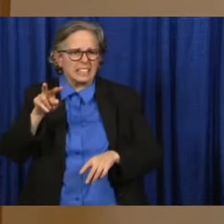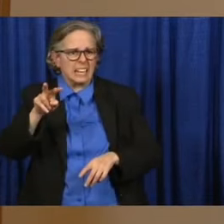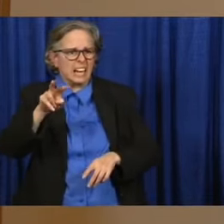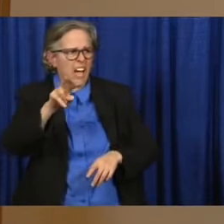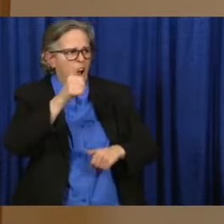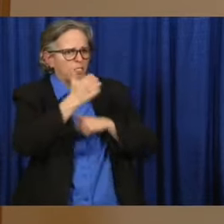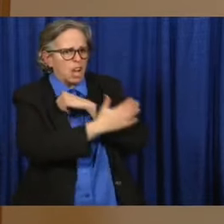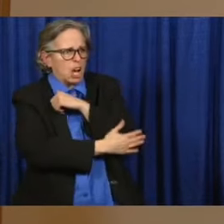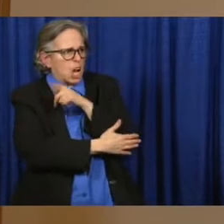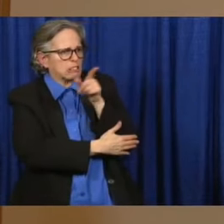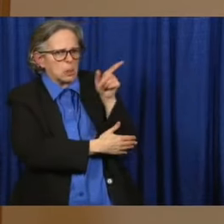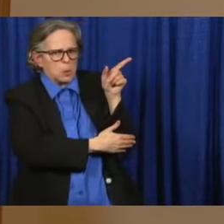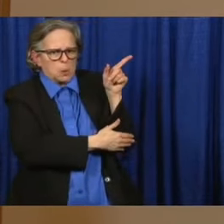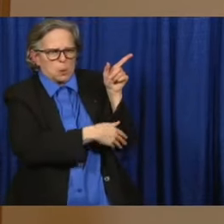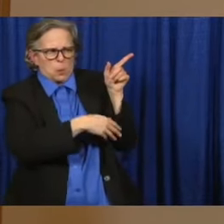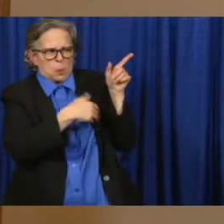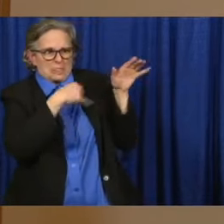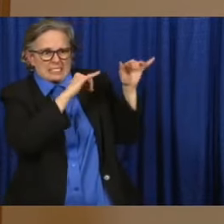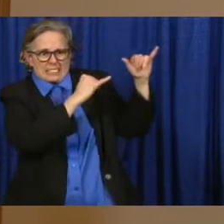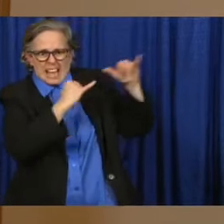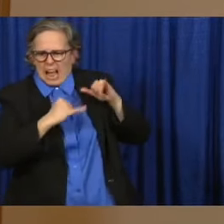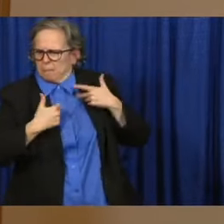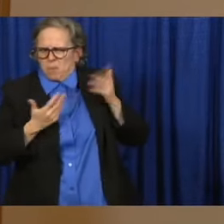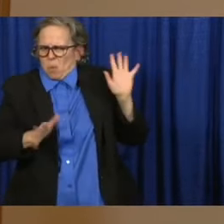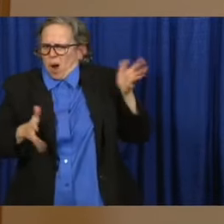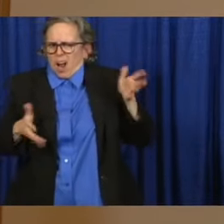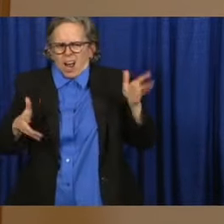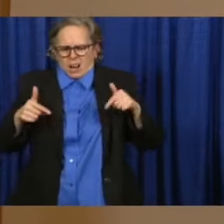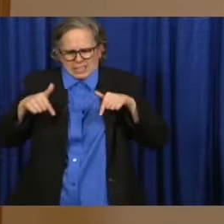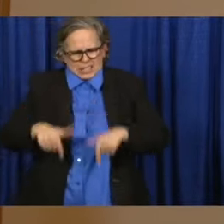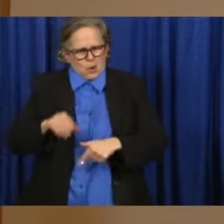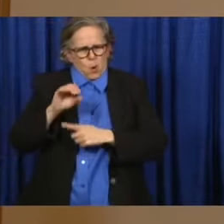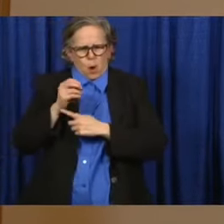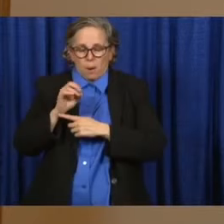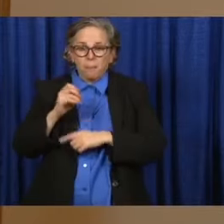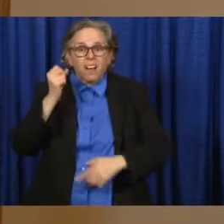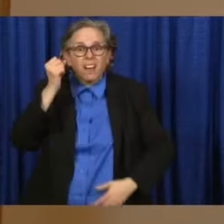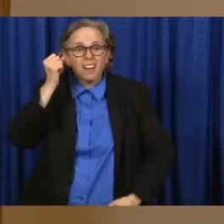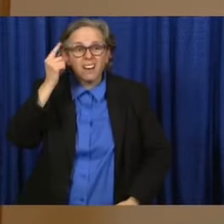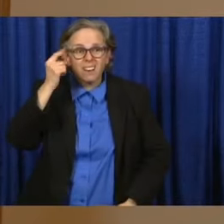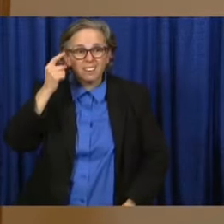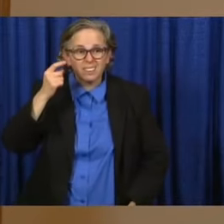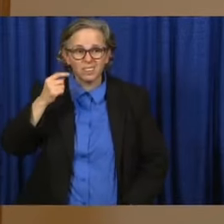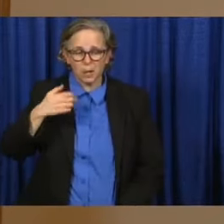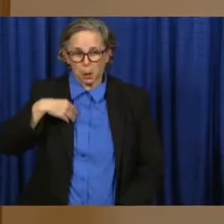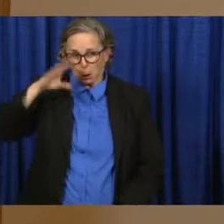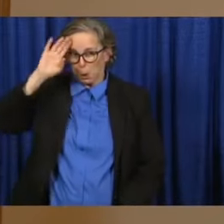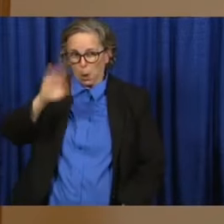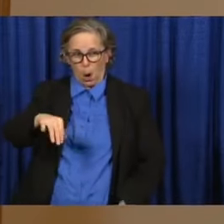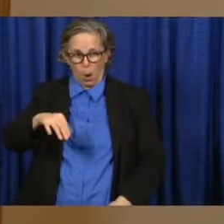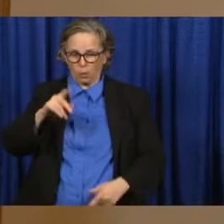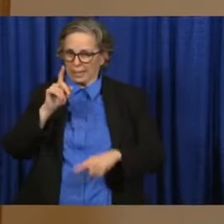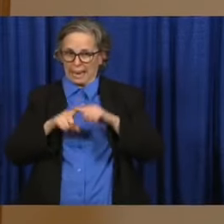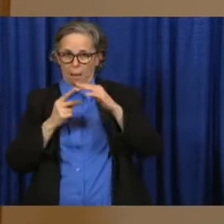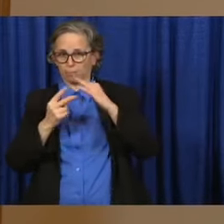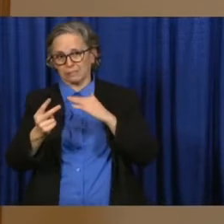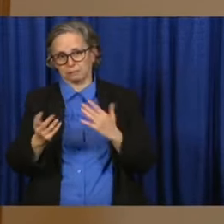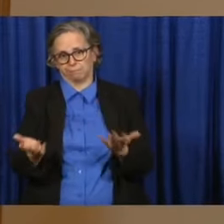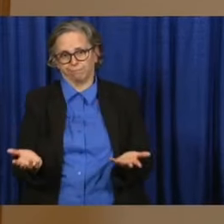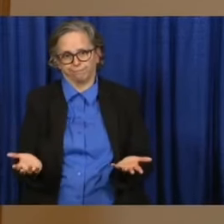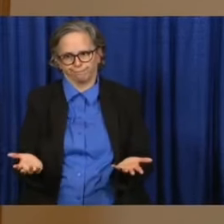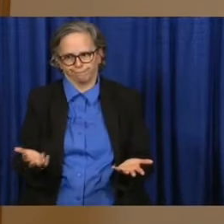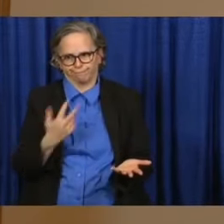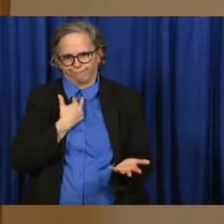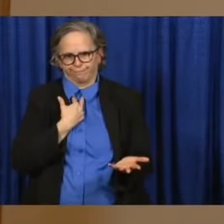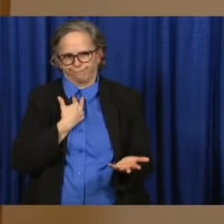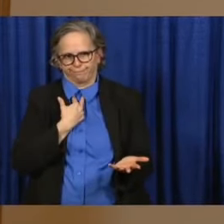Ohio. But we know that none of us can predict exactly how heavy this peak will be. So crisis standards of care